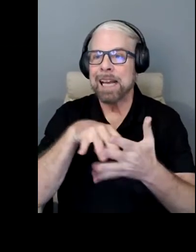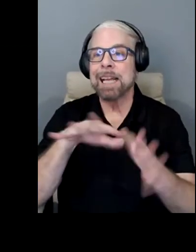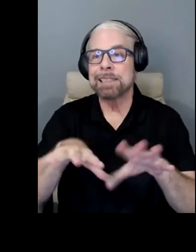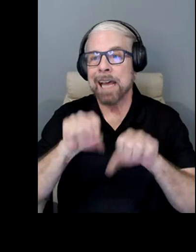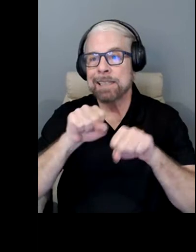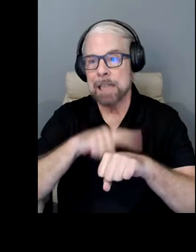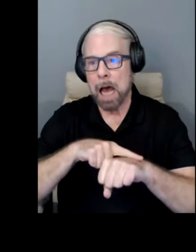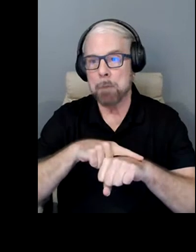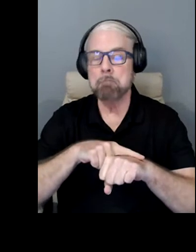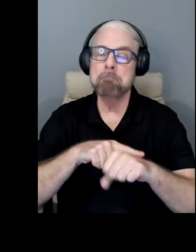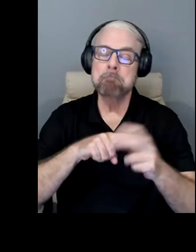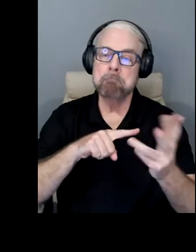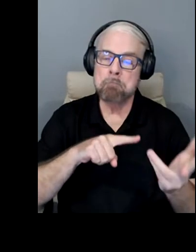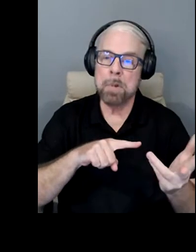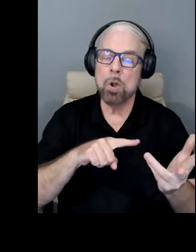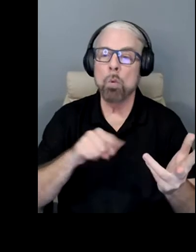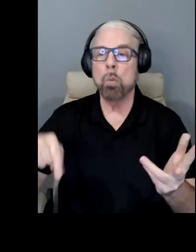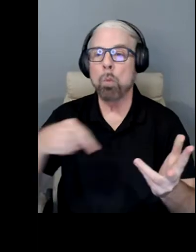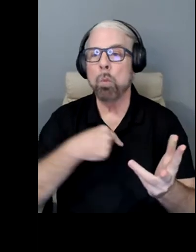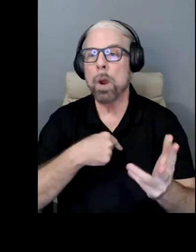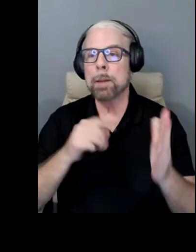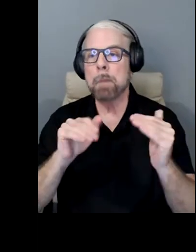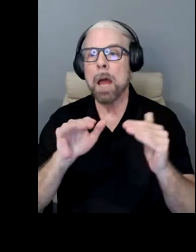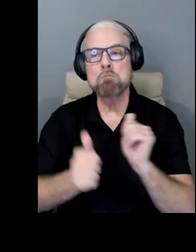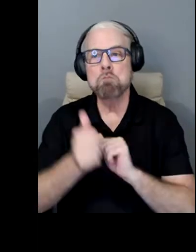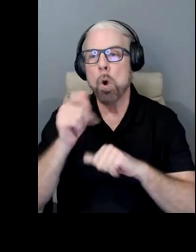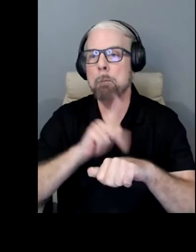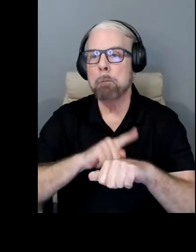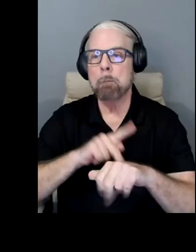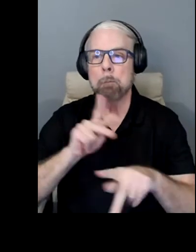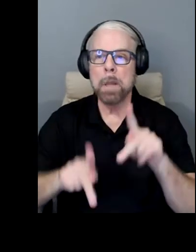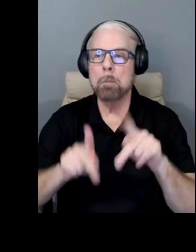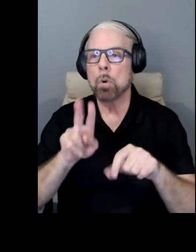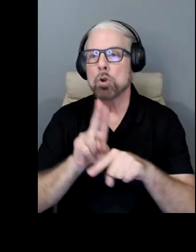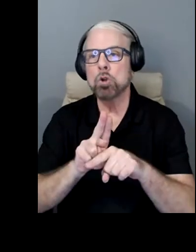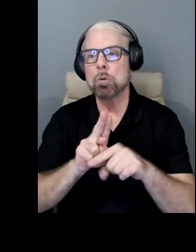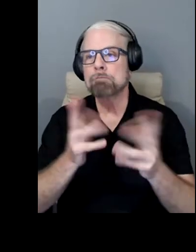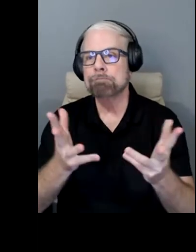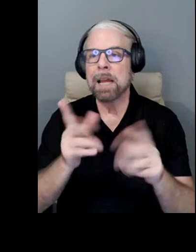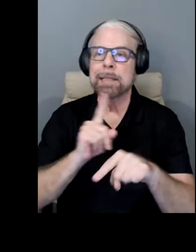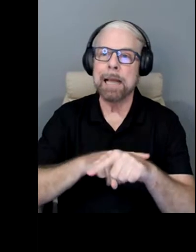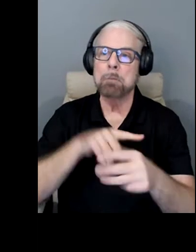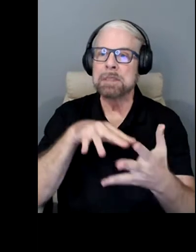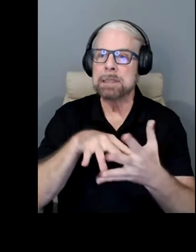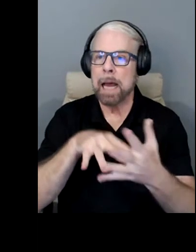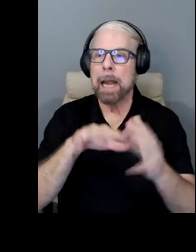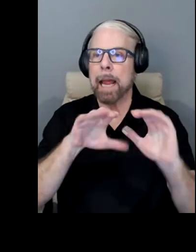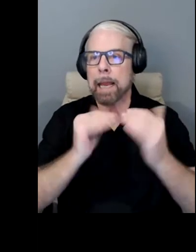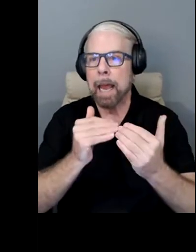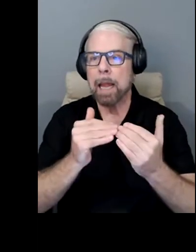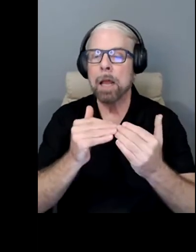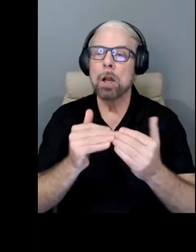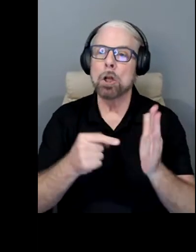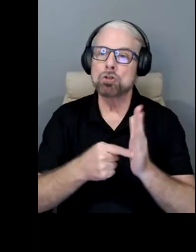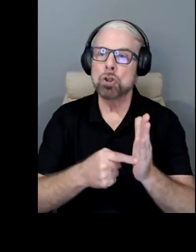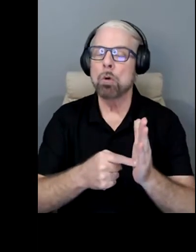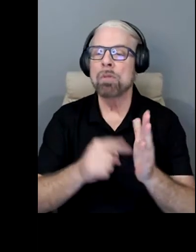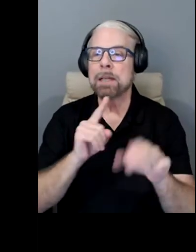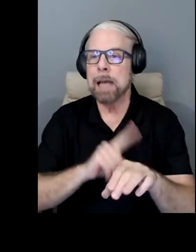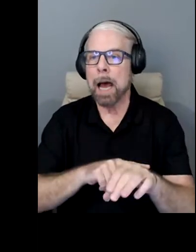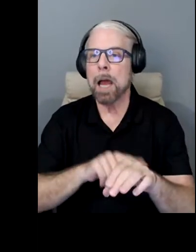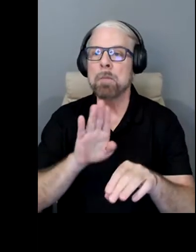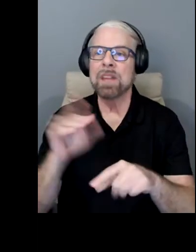if you need, or we are expecting that most people would be then using the time study category to indicate the time of their